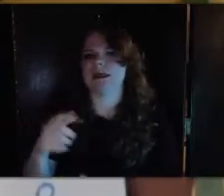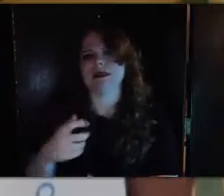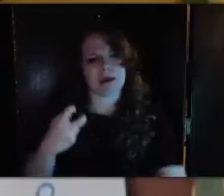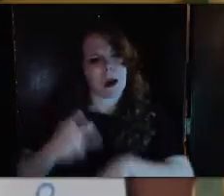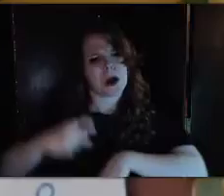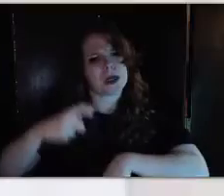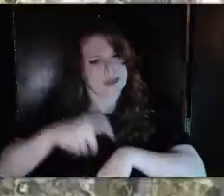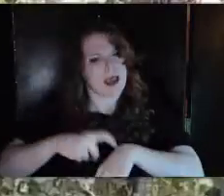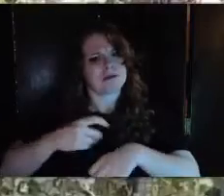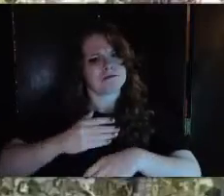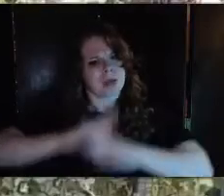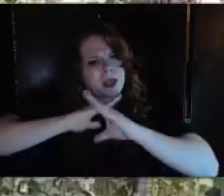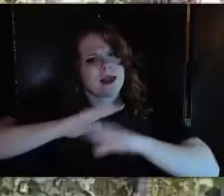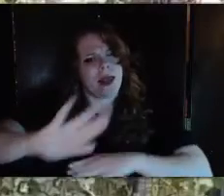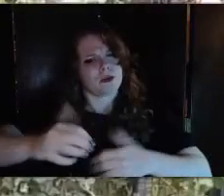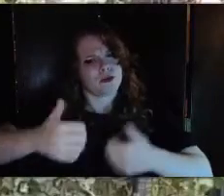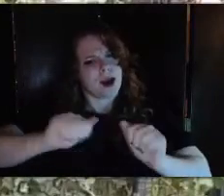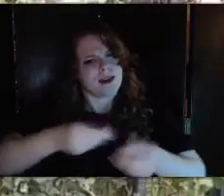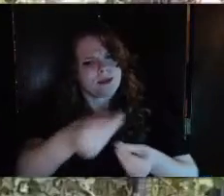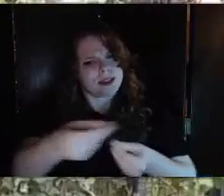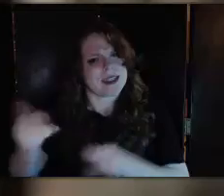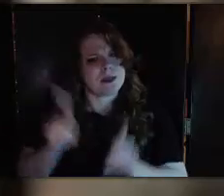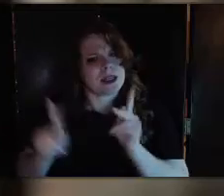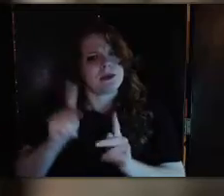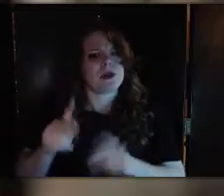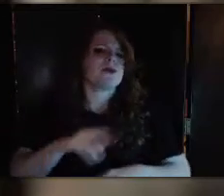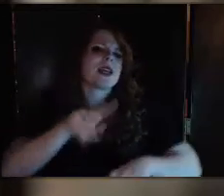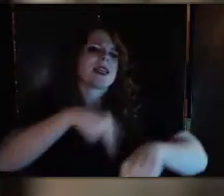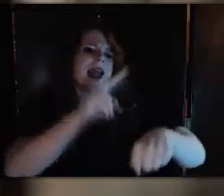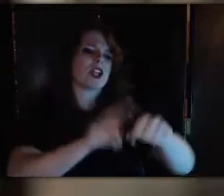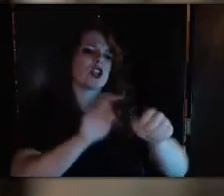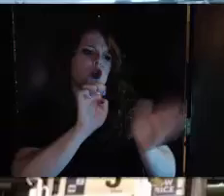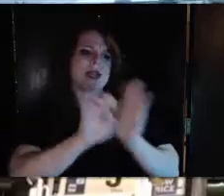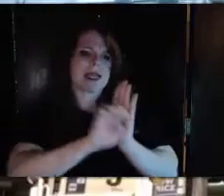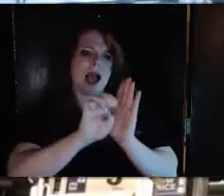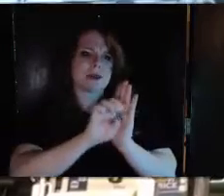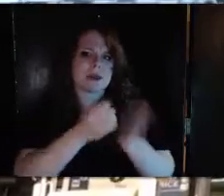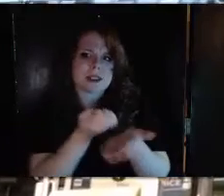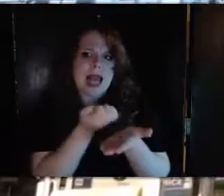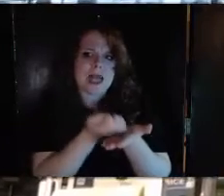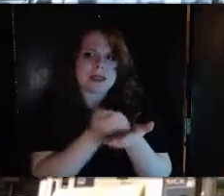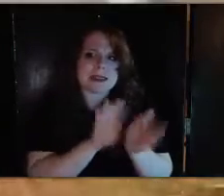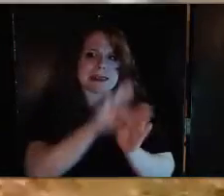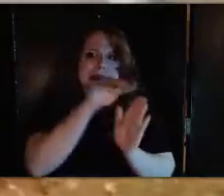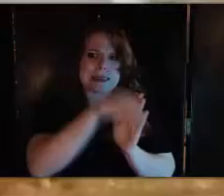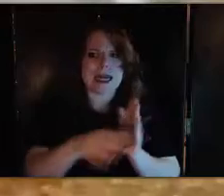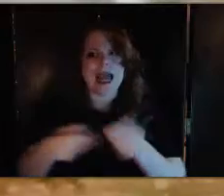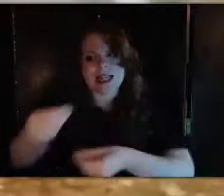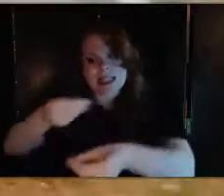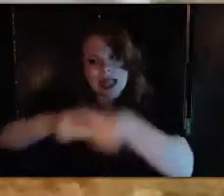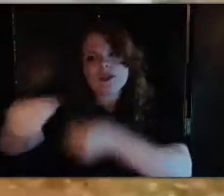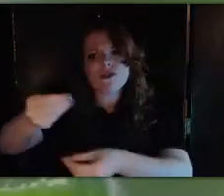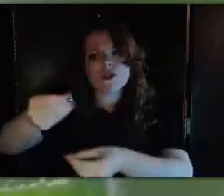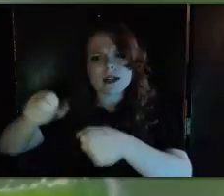terrible effect on their efforts. The pandemic has disrupted national economies, stalled important transportation and delivery services, and other